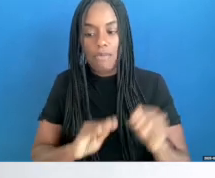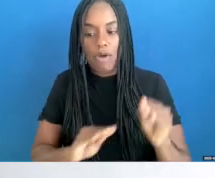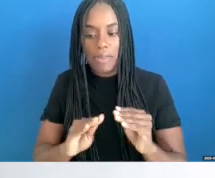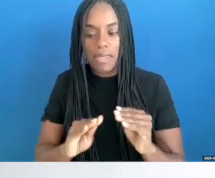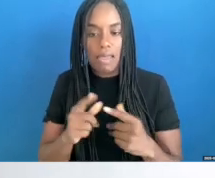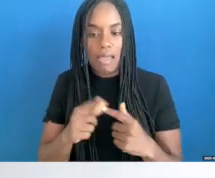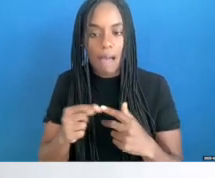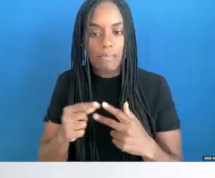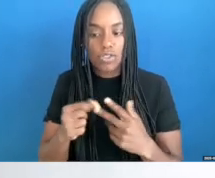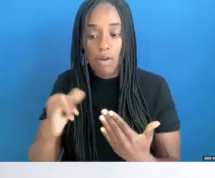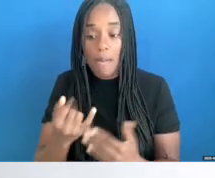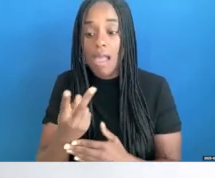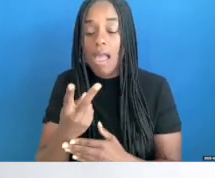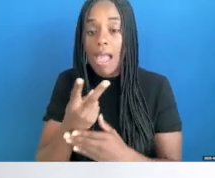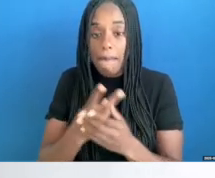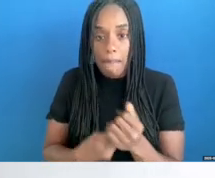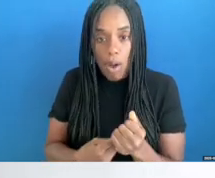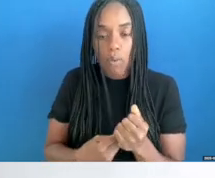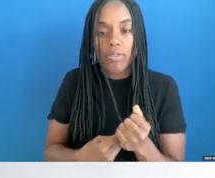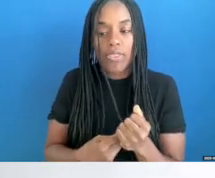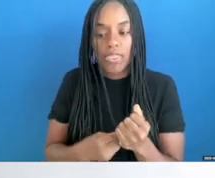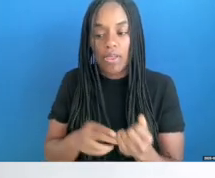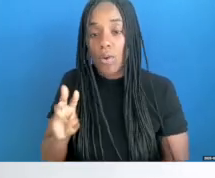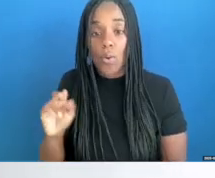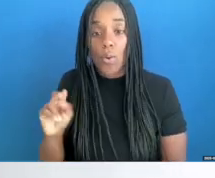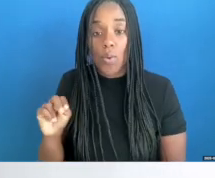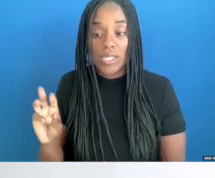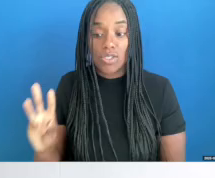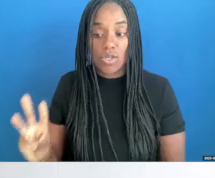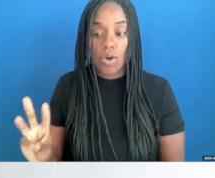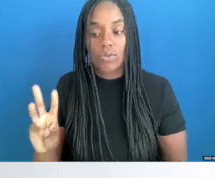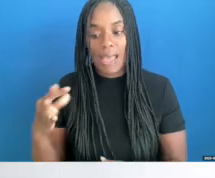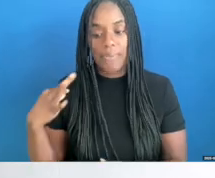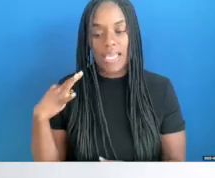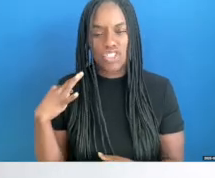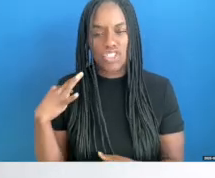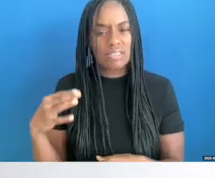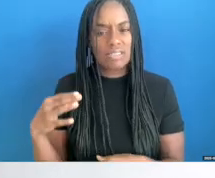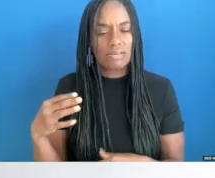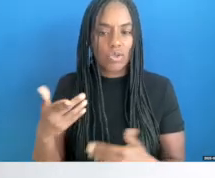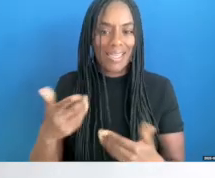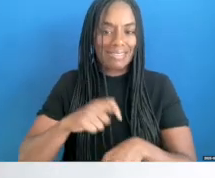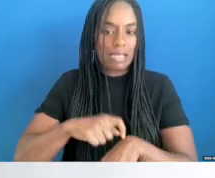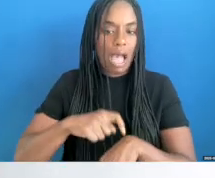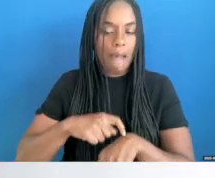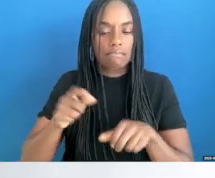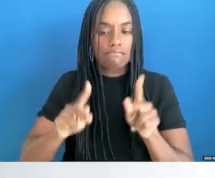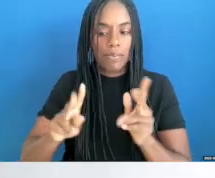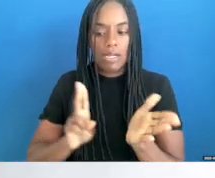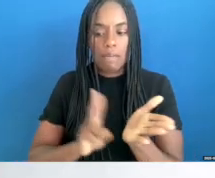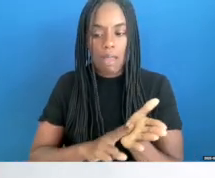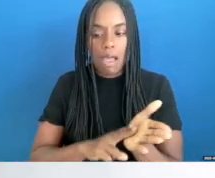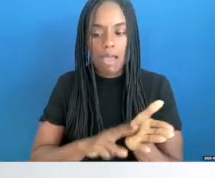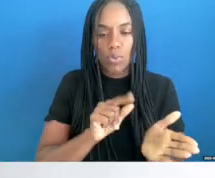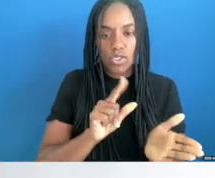applications that happened in 2020 and as well as 2023. So we didn't want